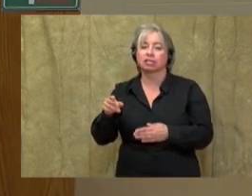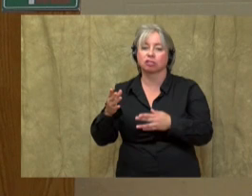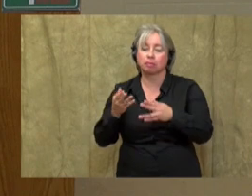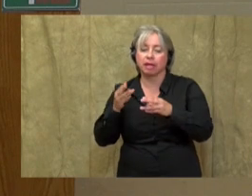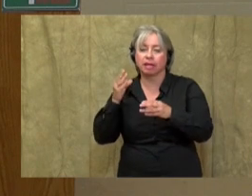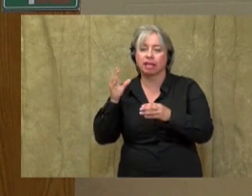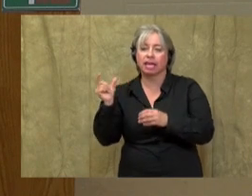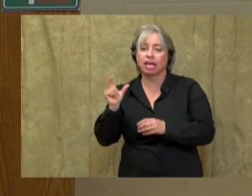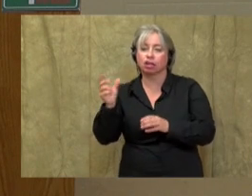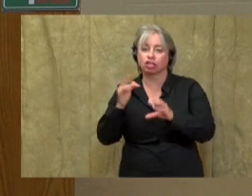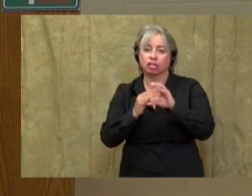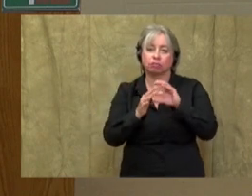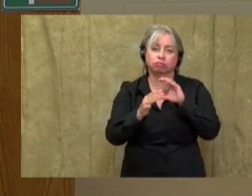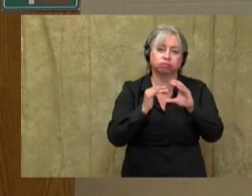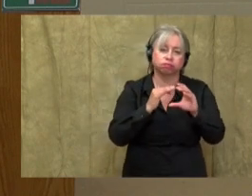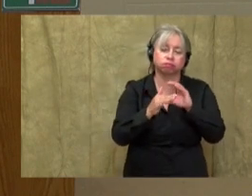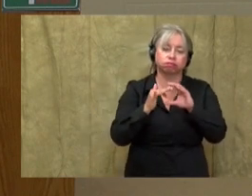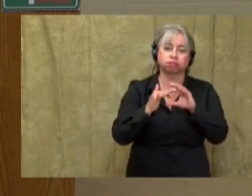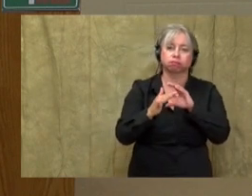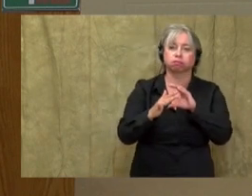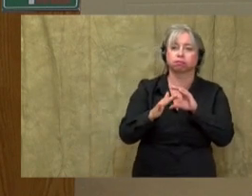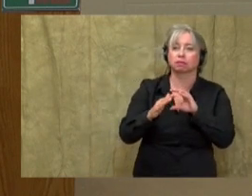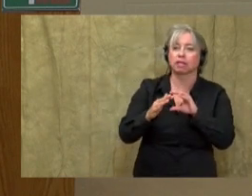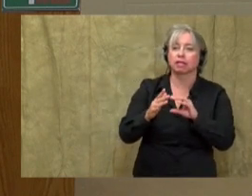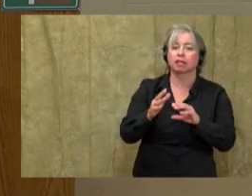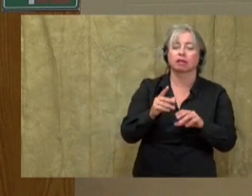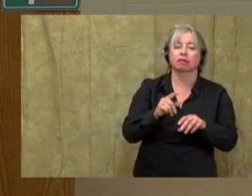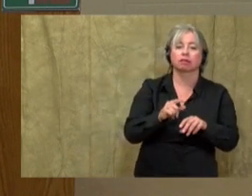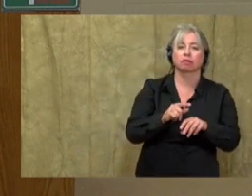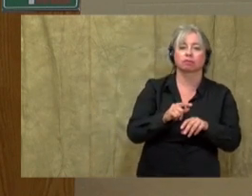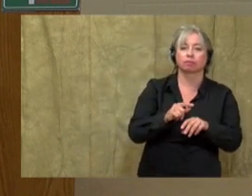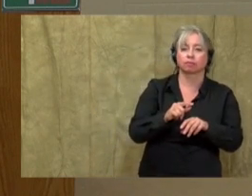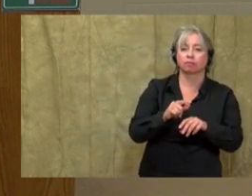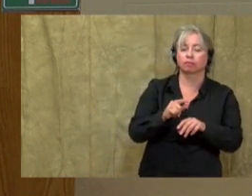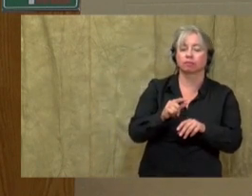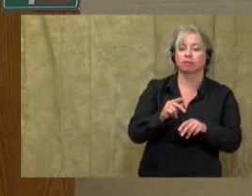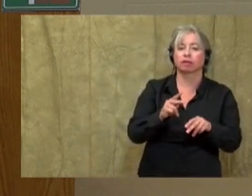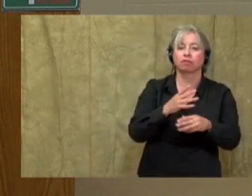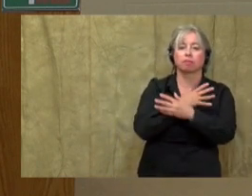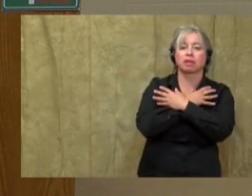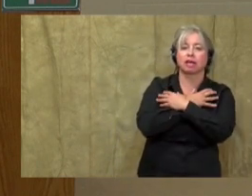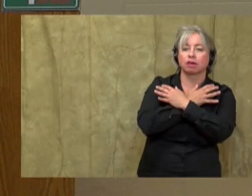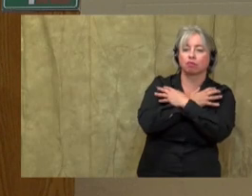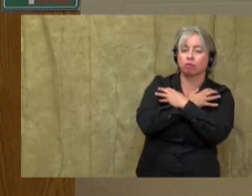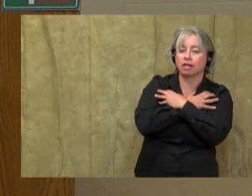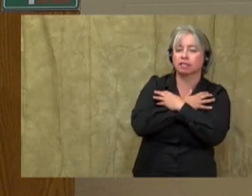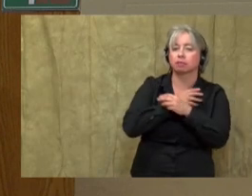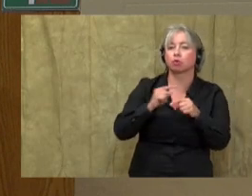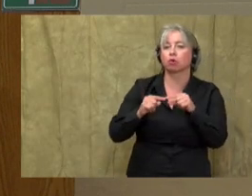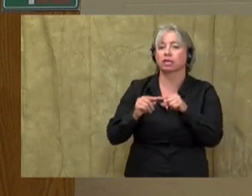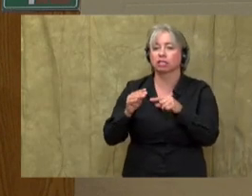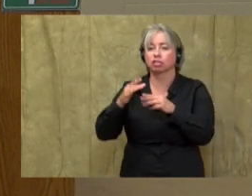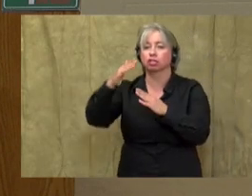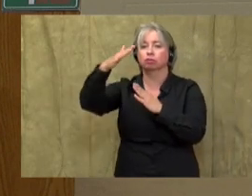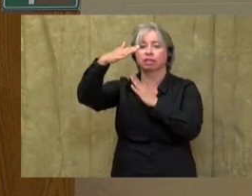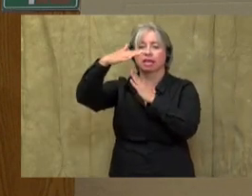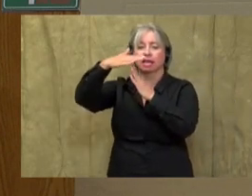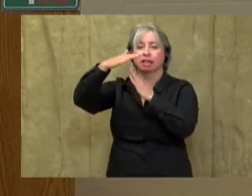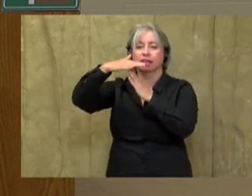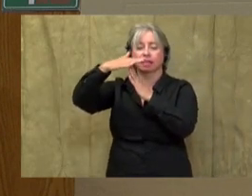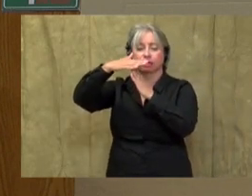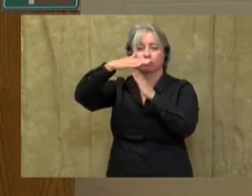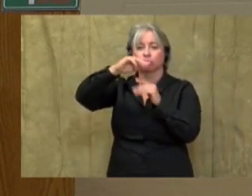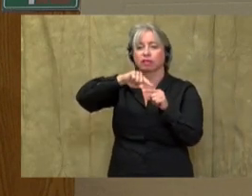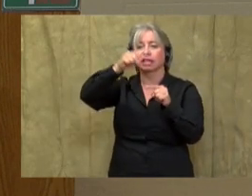the displacement of the matter from its resting point up to the crest or from the resting point down to